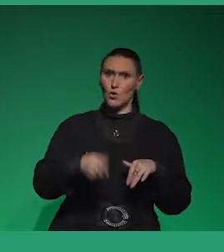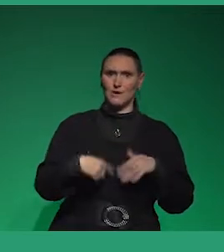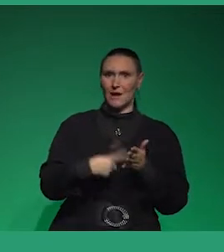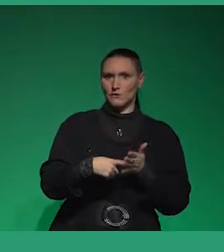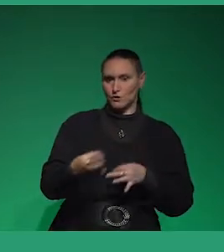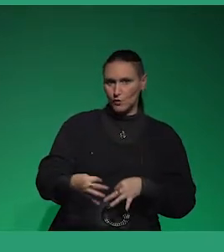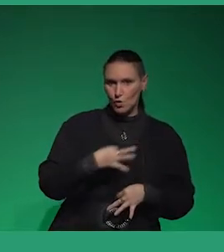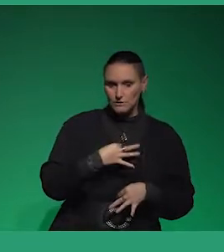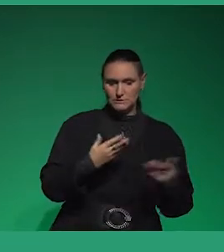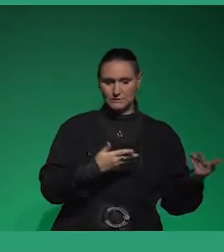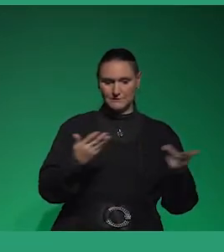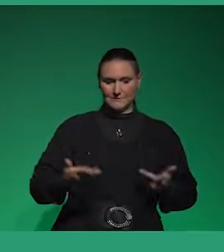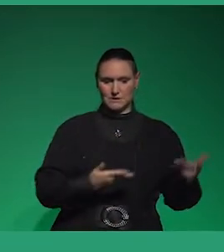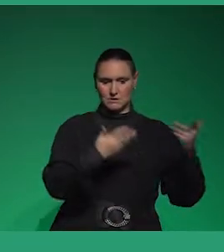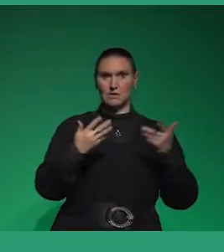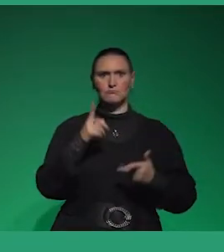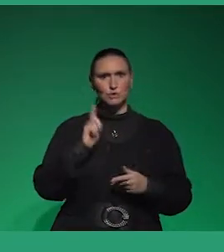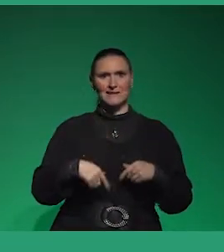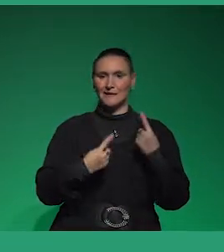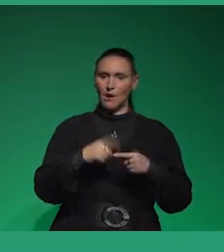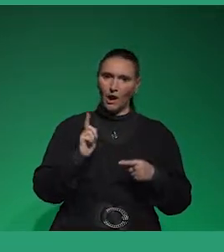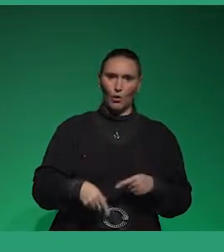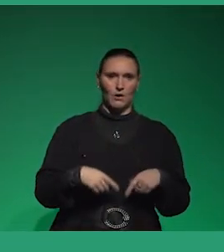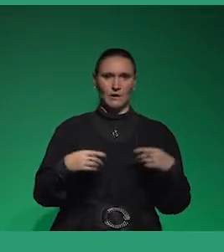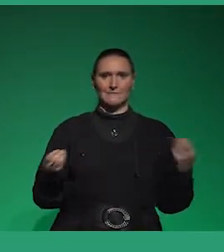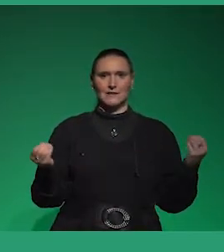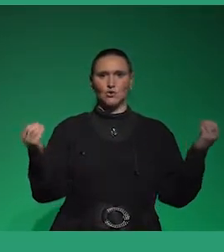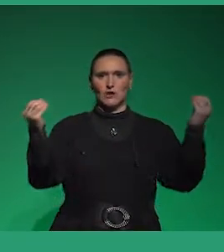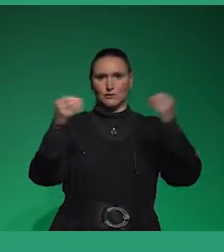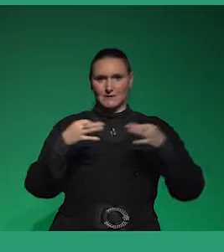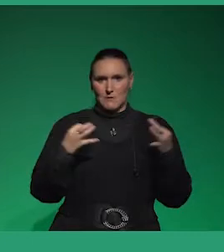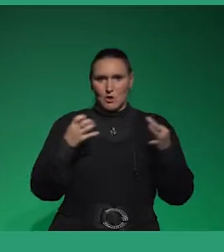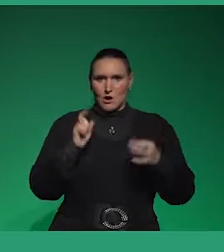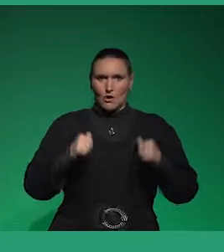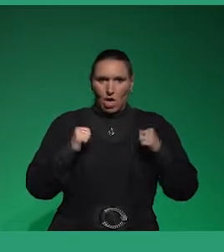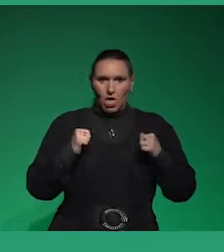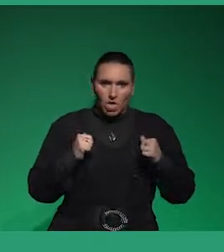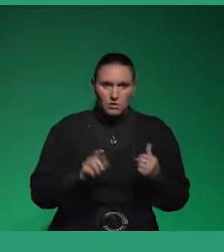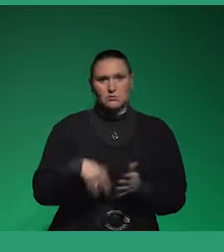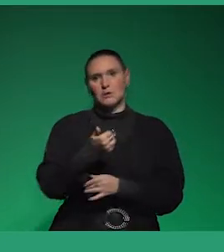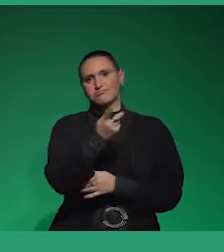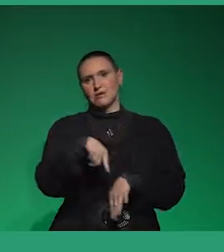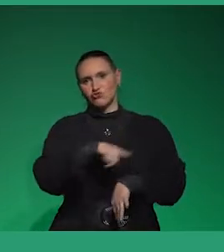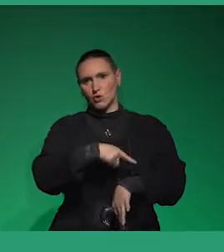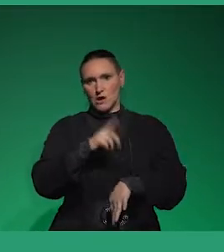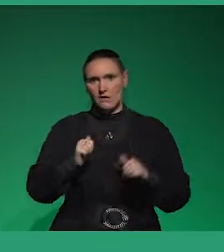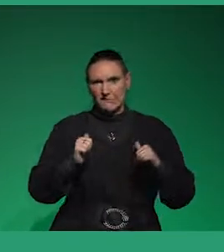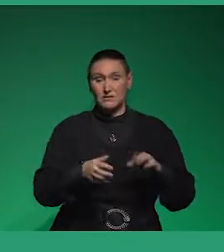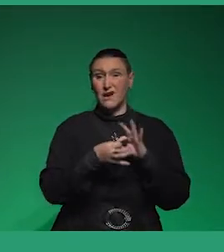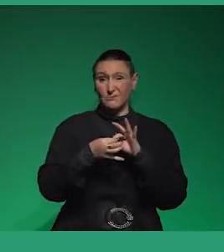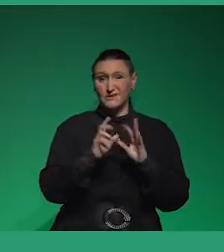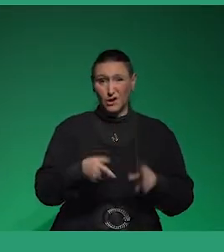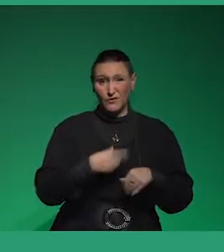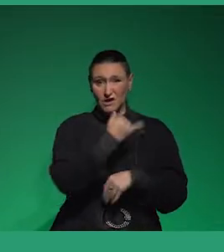are quite remote. We have to carry in equipment for hours. Yeah? And depending on the season, the roads,